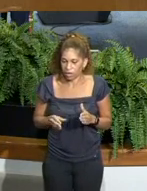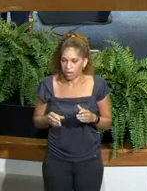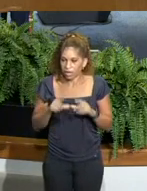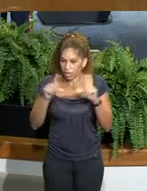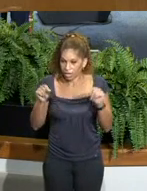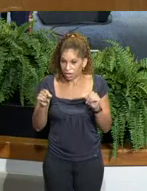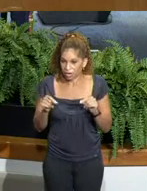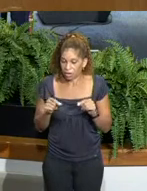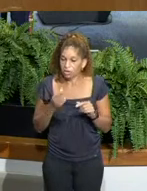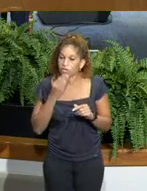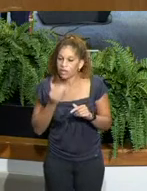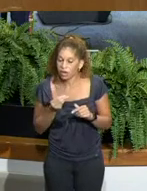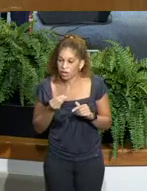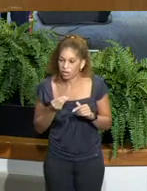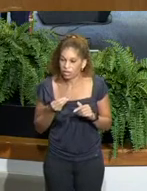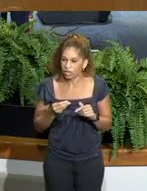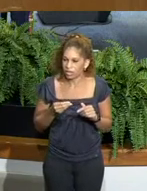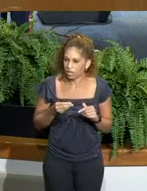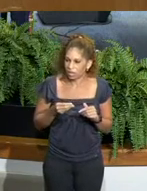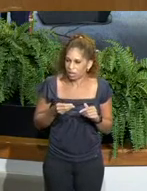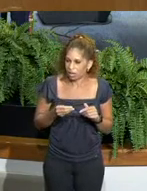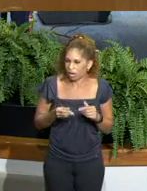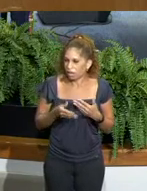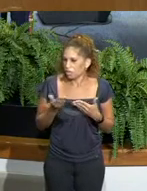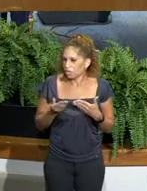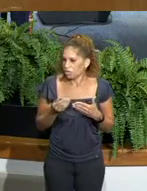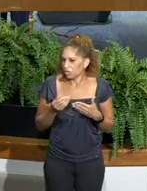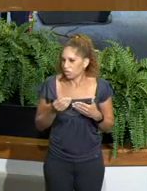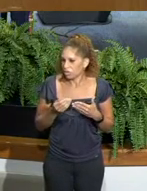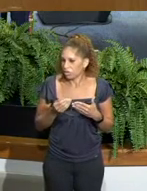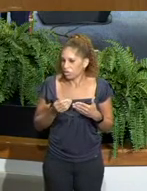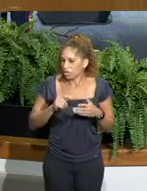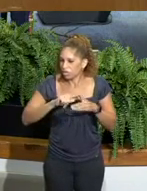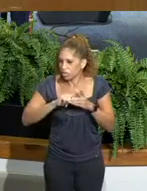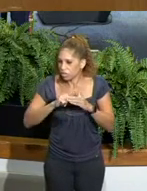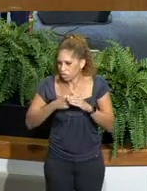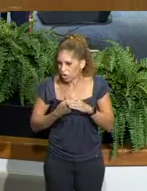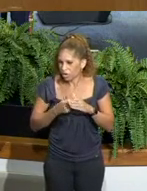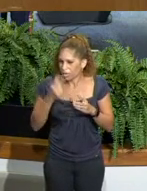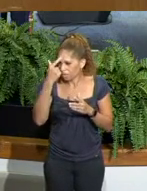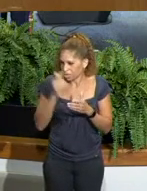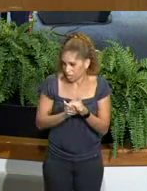Hebrew almost started believing the hype.